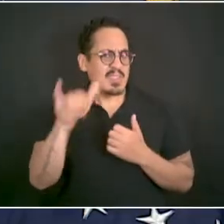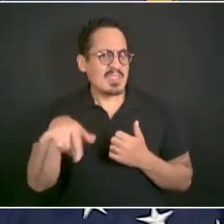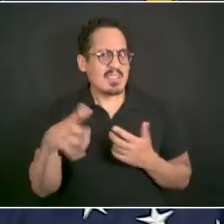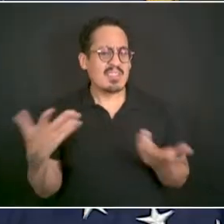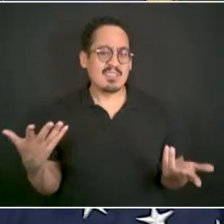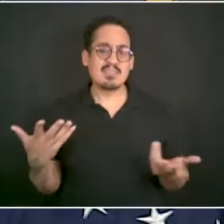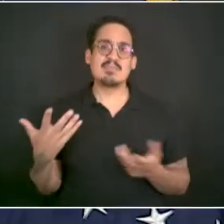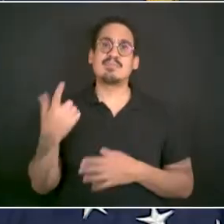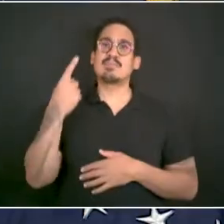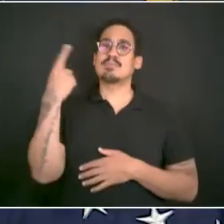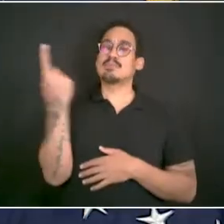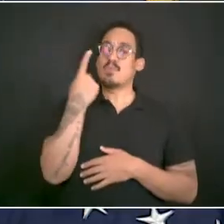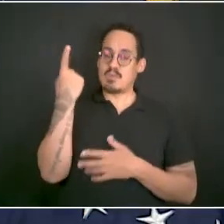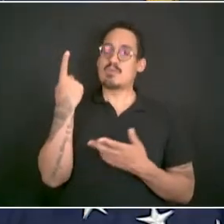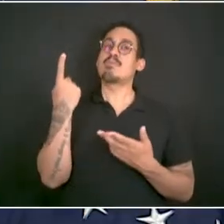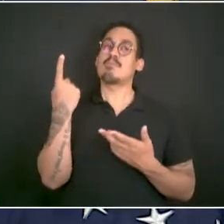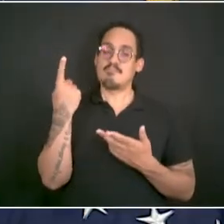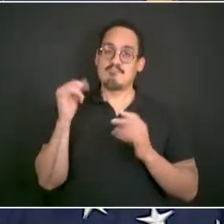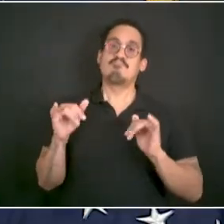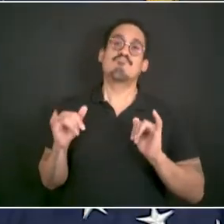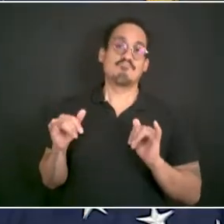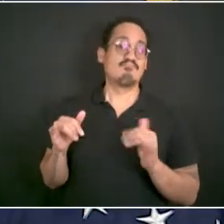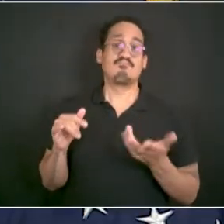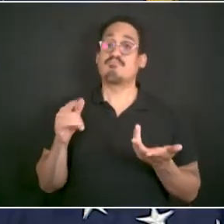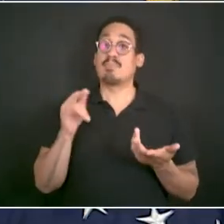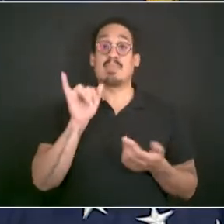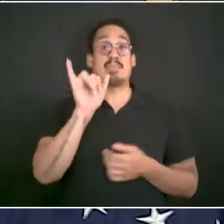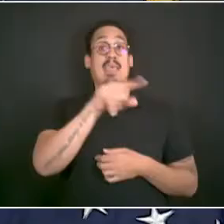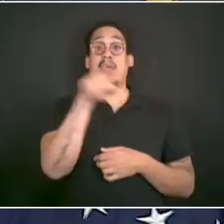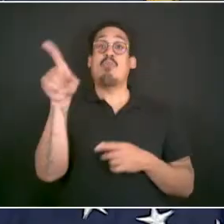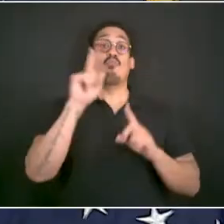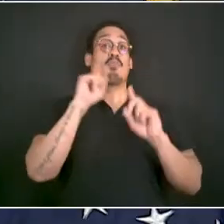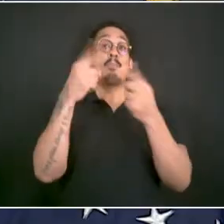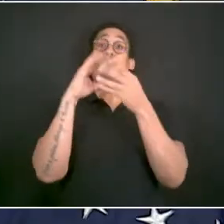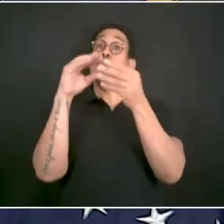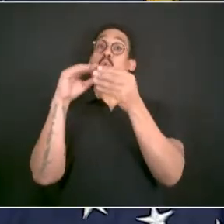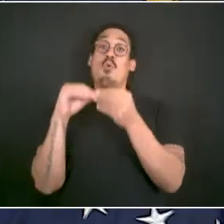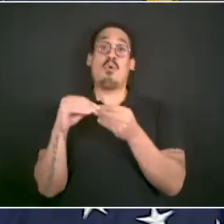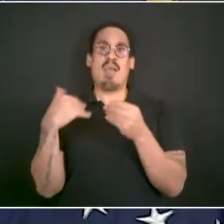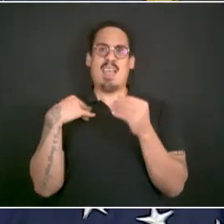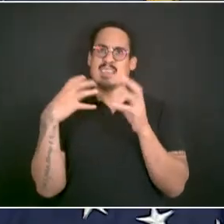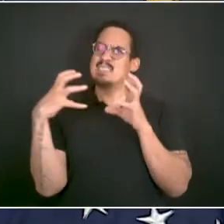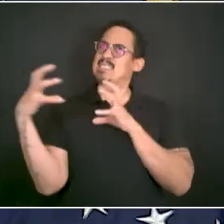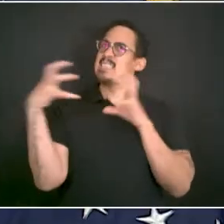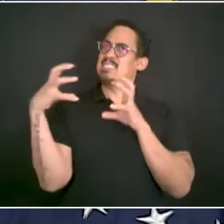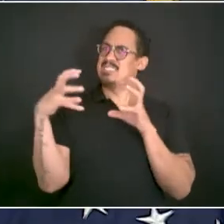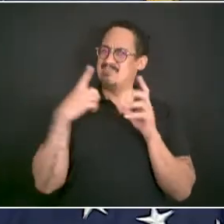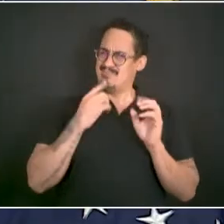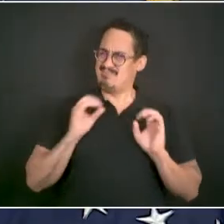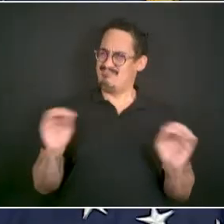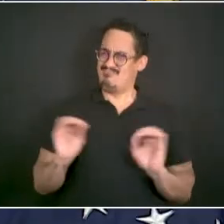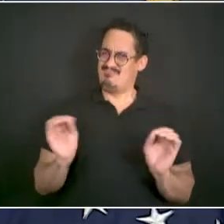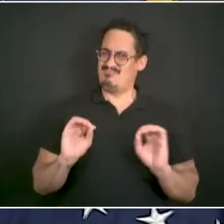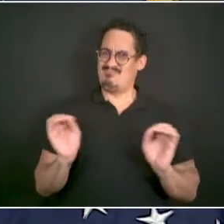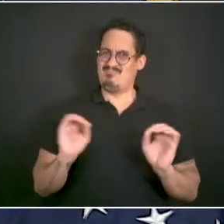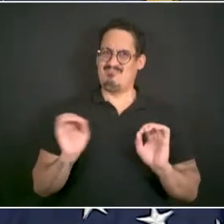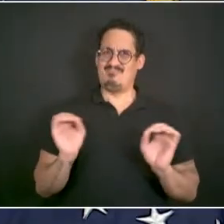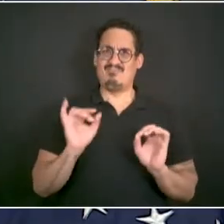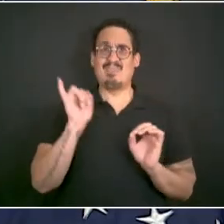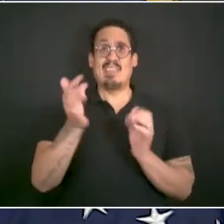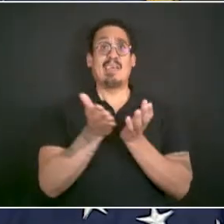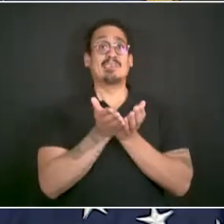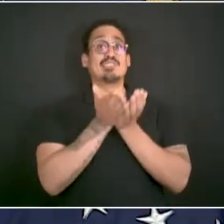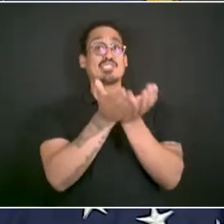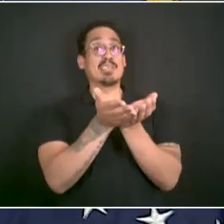of tension. That didn't happen. I don't know where that came from. That was the same ship I was going to be on. They invited